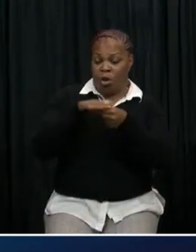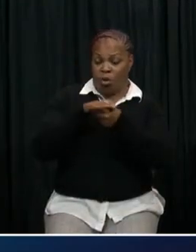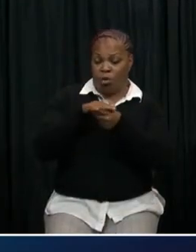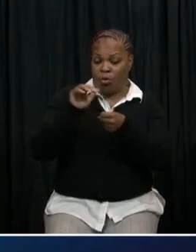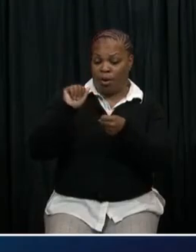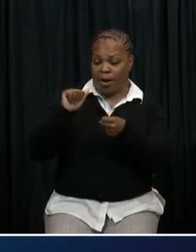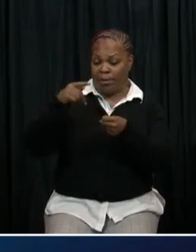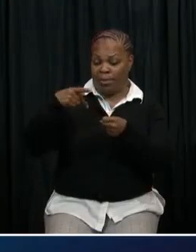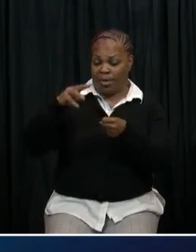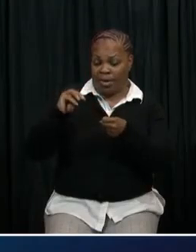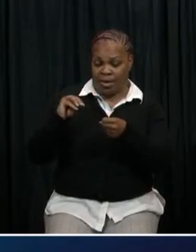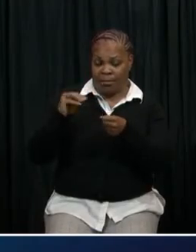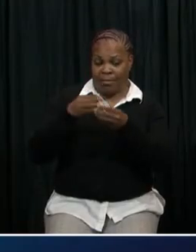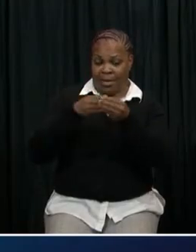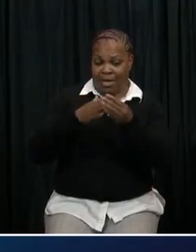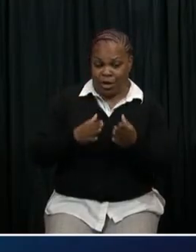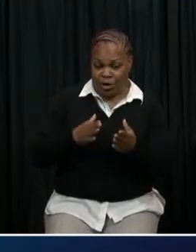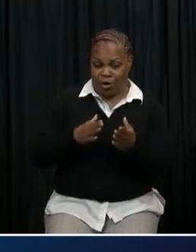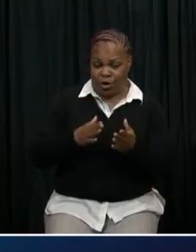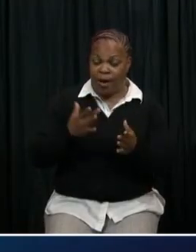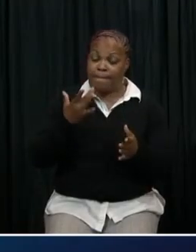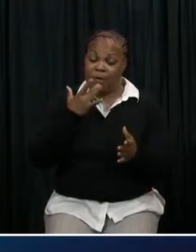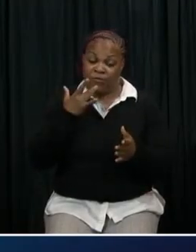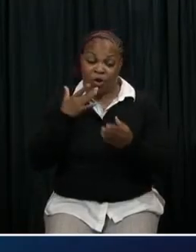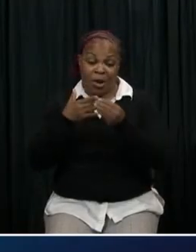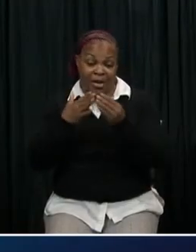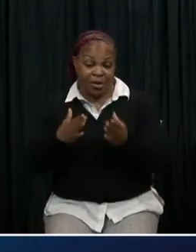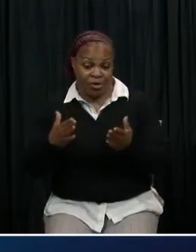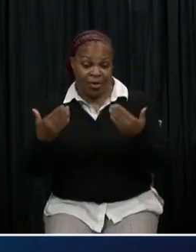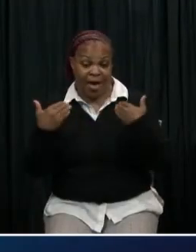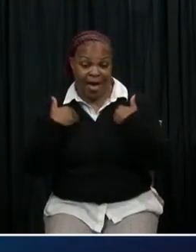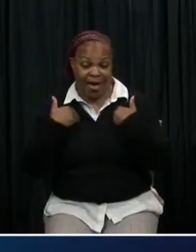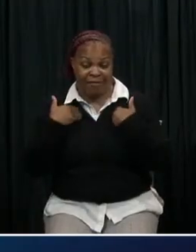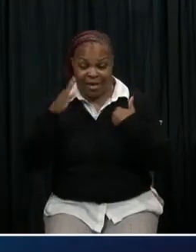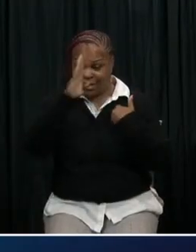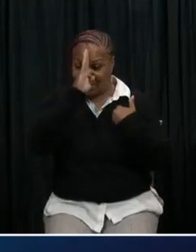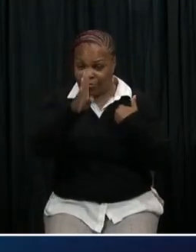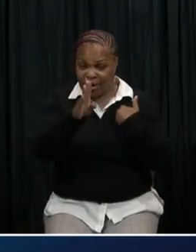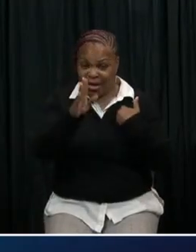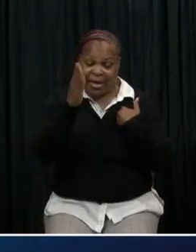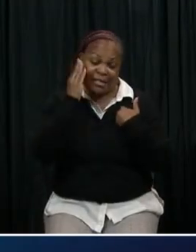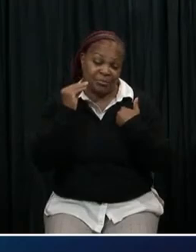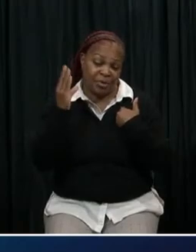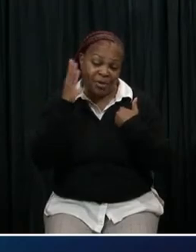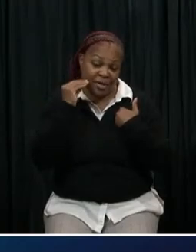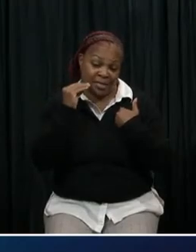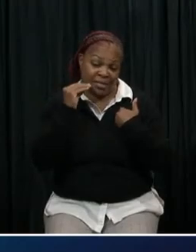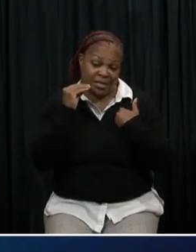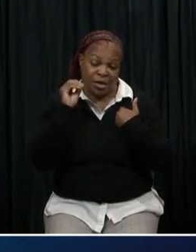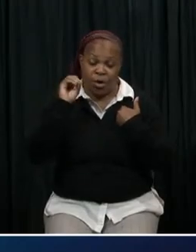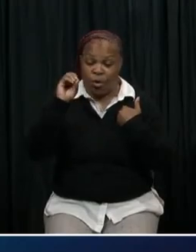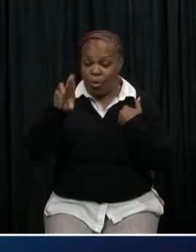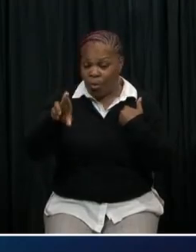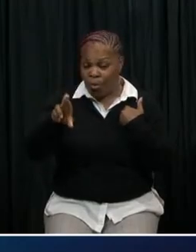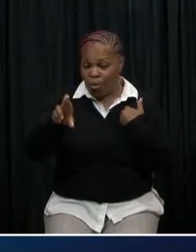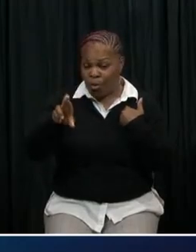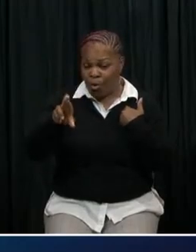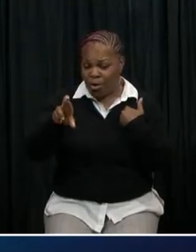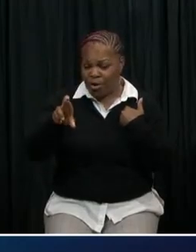leader. While it is preferable for the leader to have direct experience or